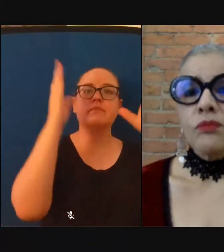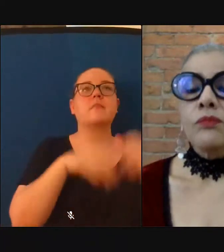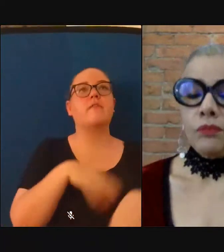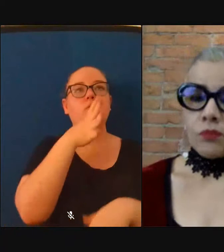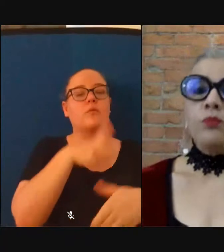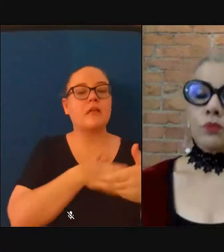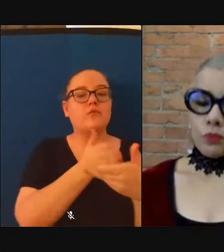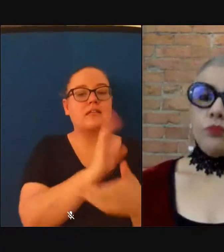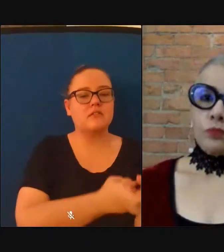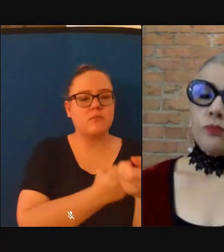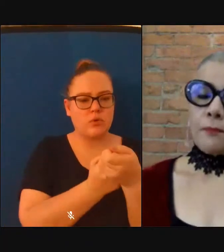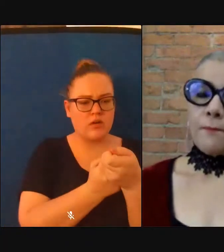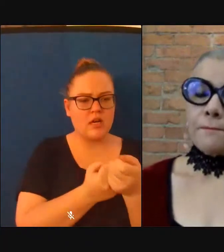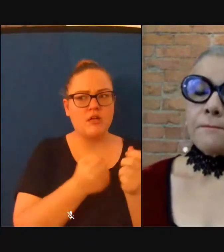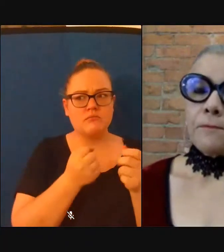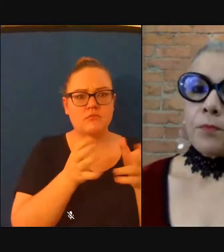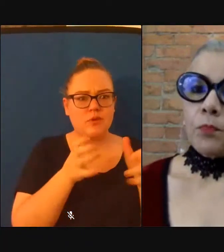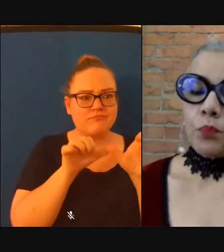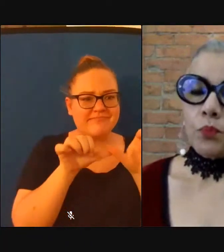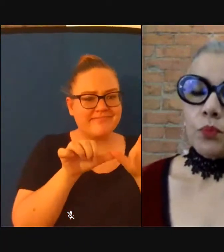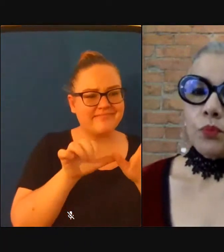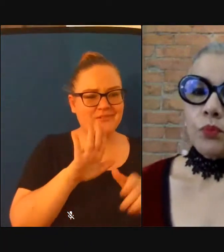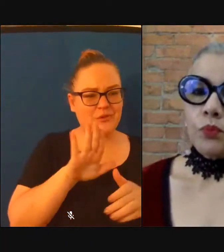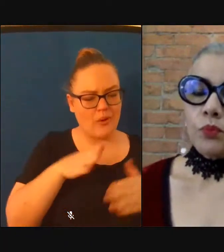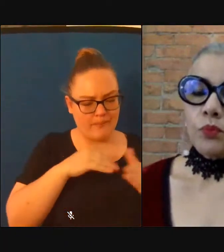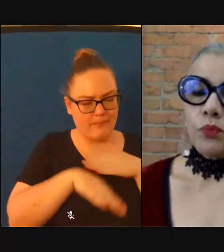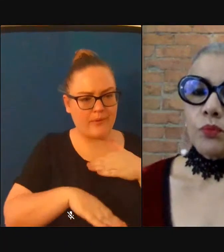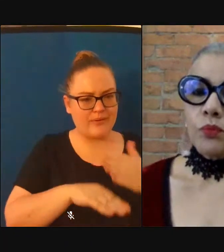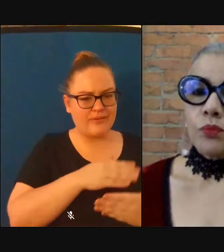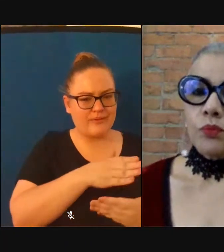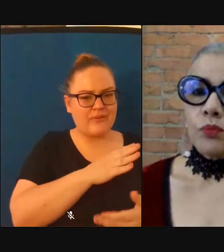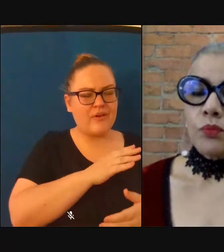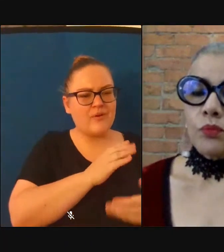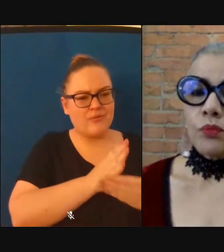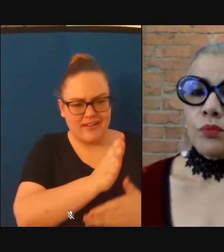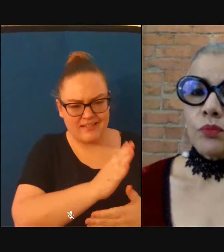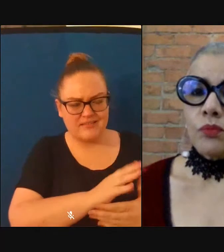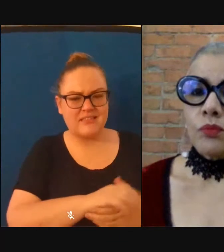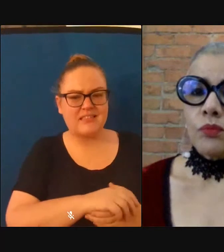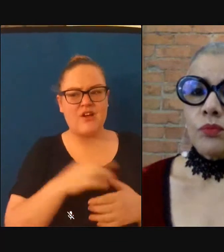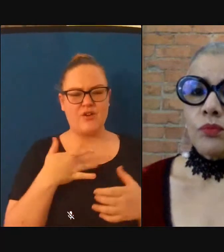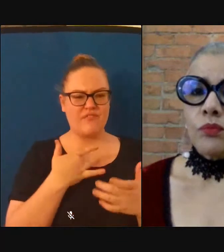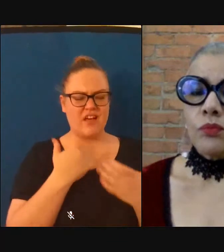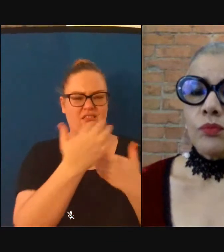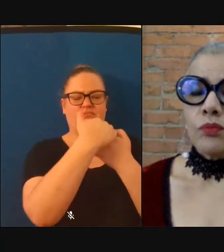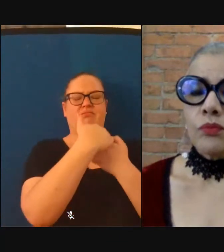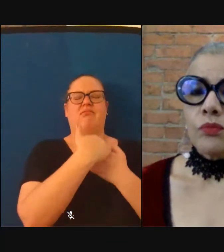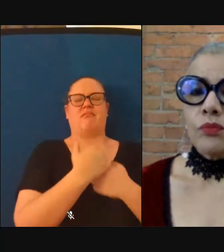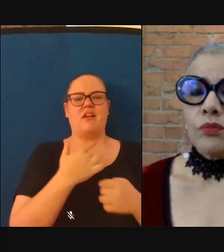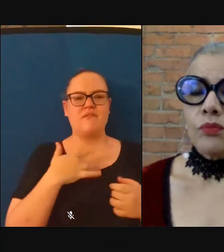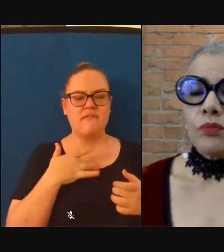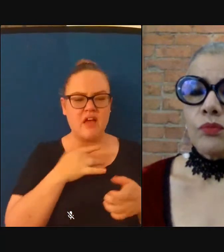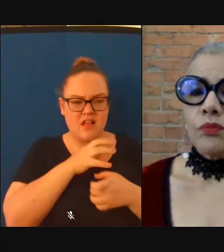your birthright, keeping you from all you're entitled to, it's oppressing you, it's holding you down, that serves as an entree point to all